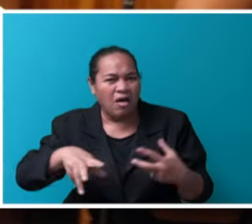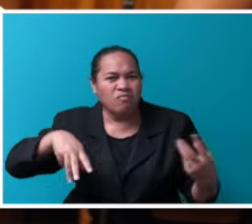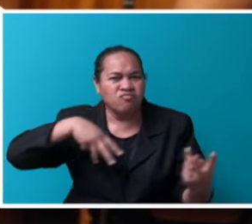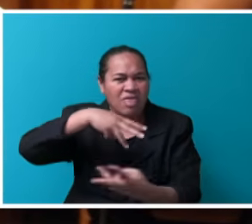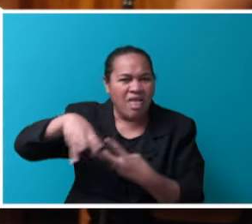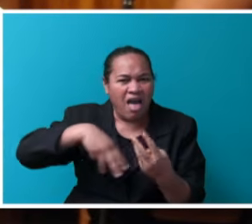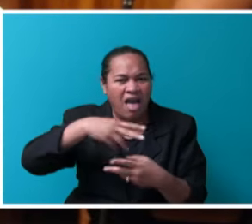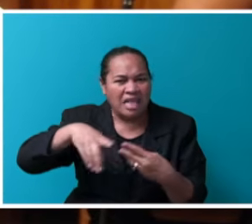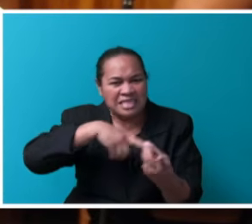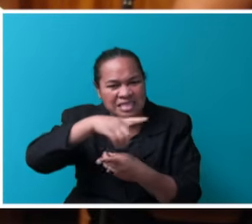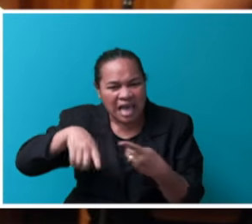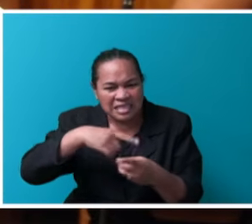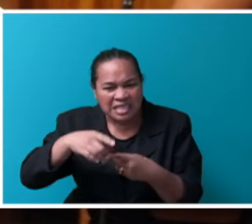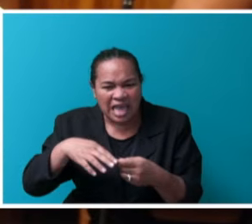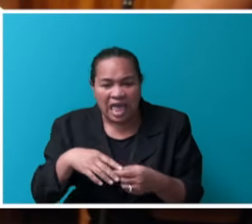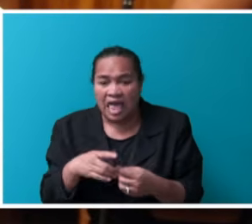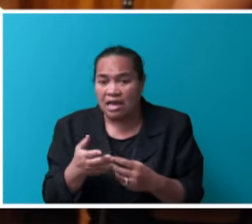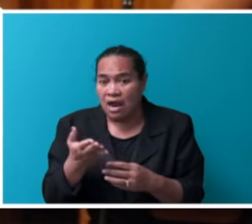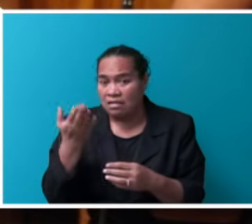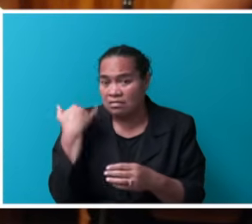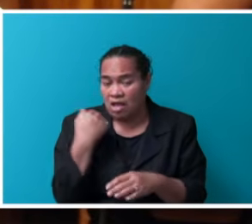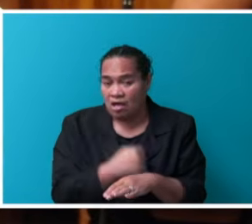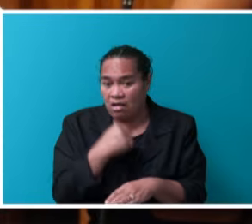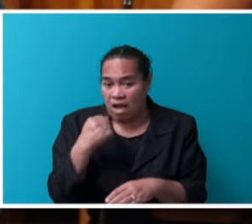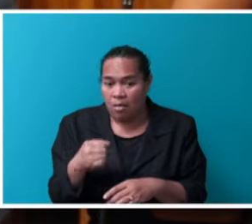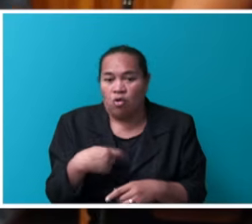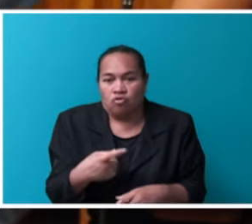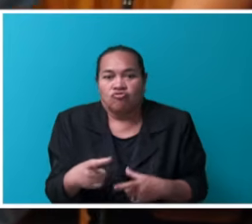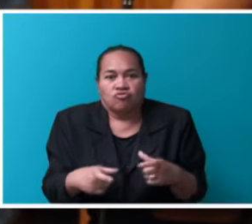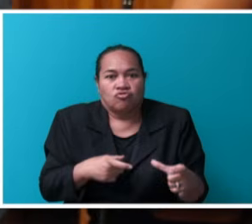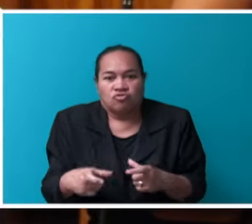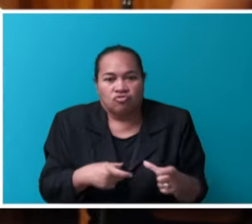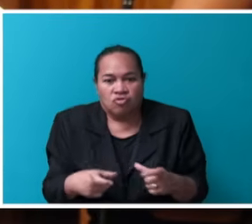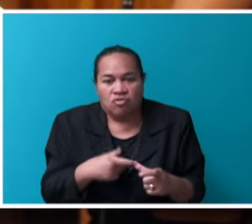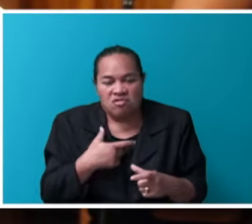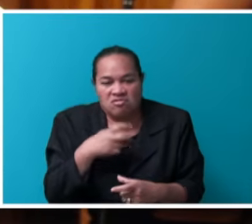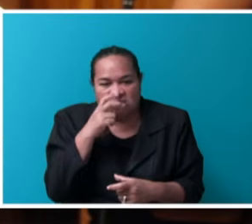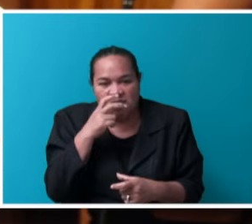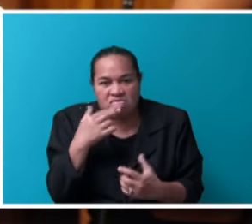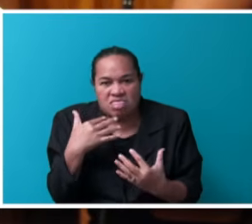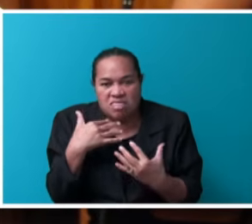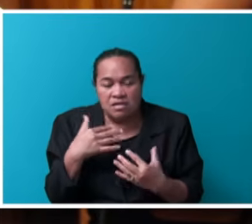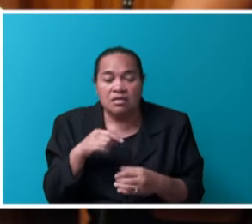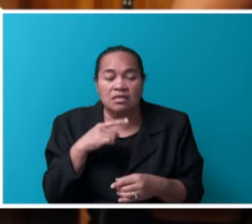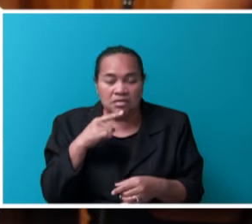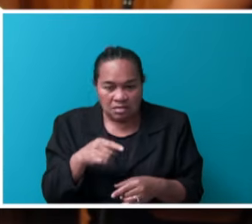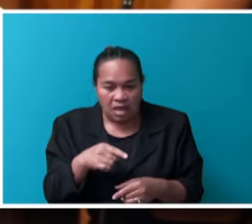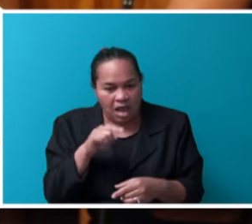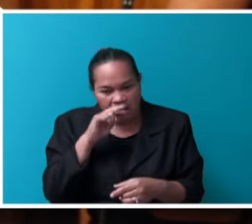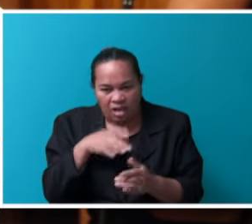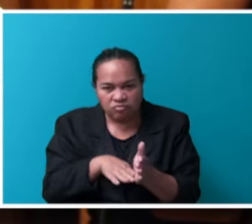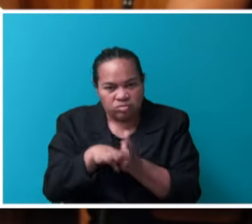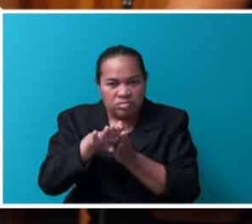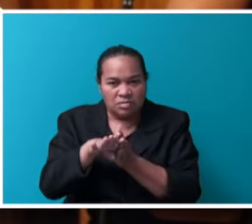interference from the previous government that is still proving to be destructive and impediment to increasing sugarcane production. Mr. Speaker,